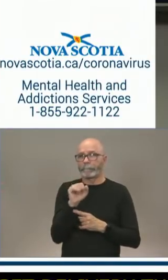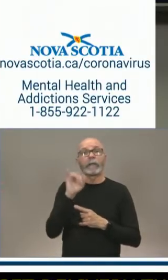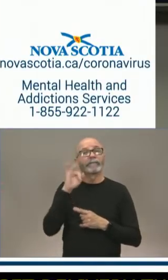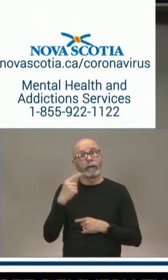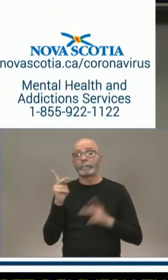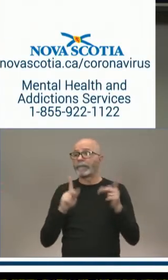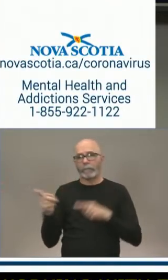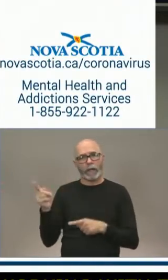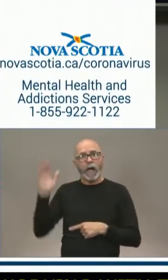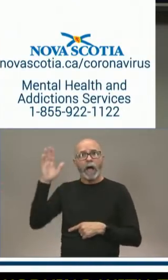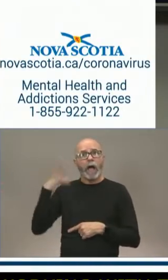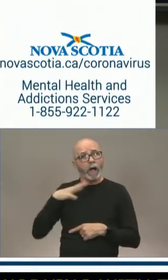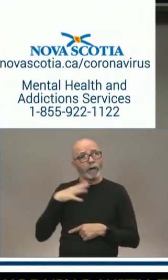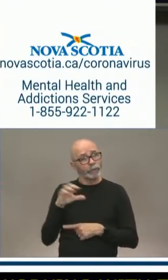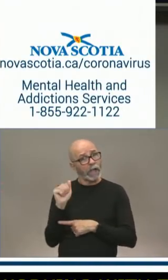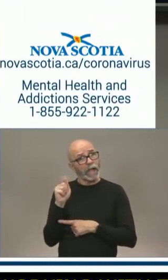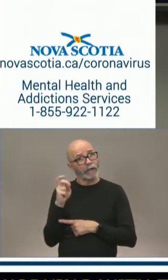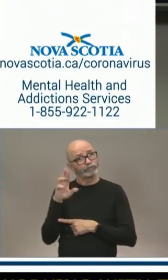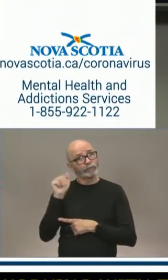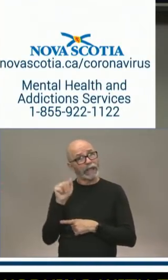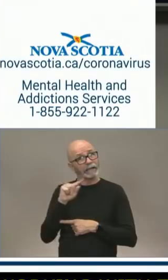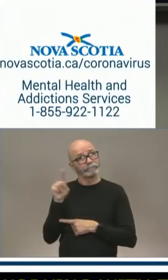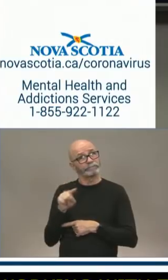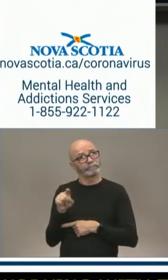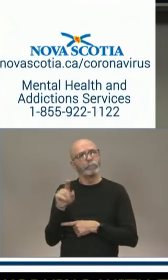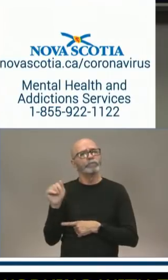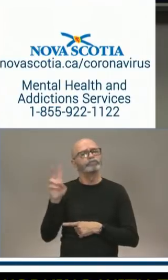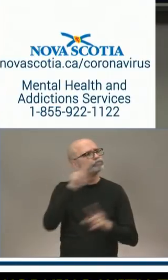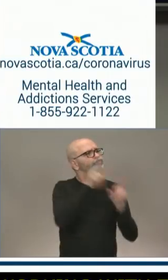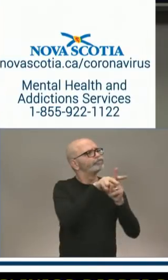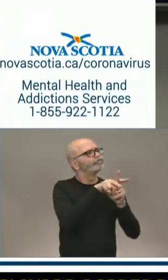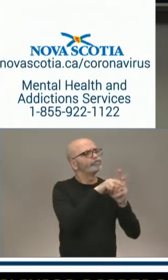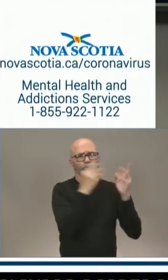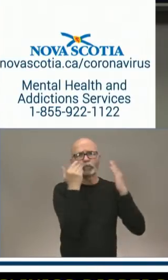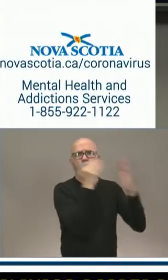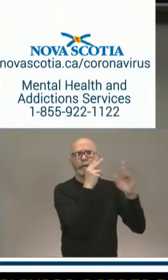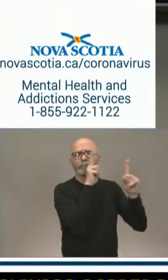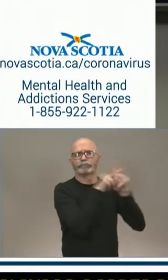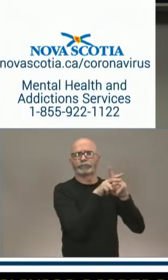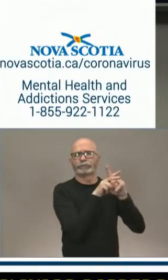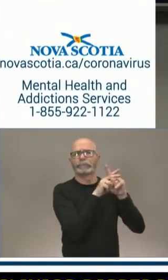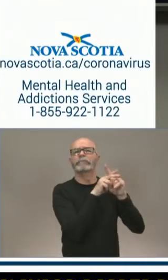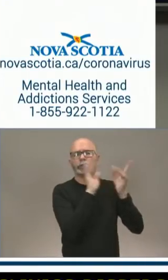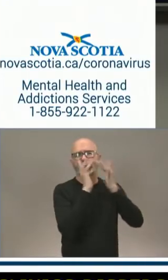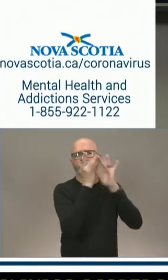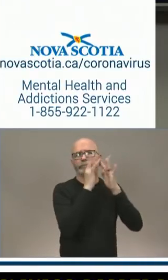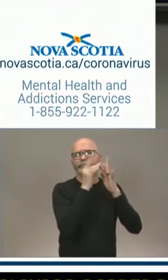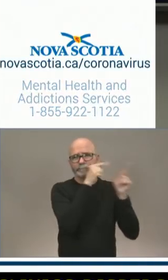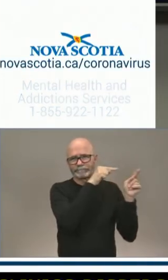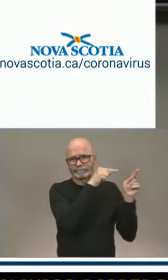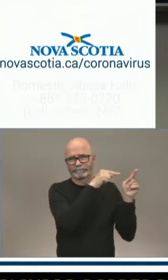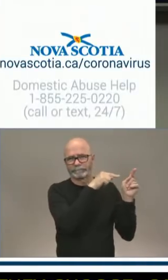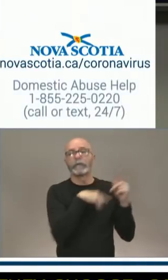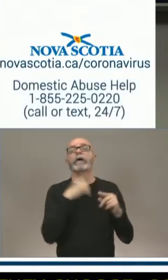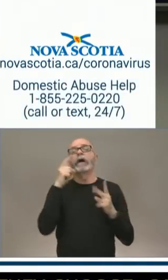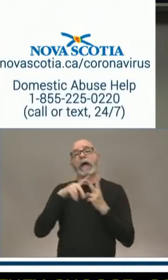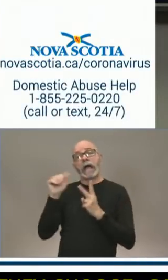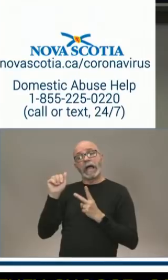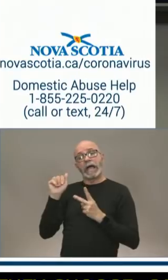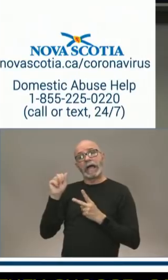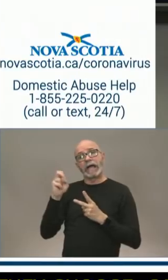go get AstraZeneca vaccine. One of the reasons we're able to get it out directly into pharmacies or some doctors' offices is because